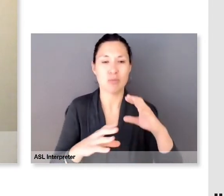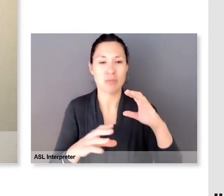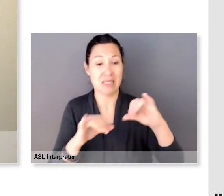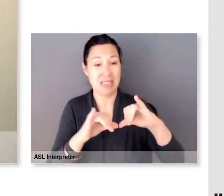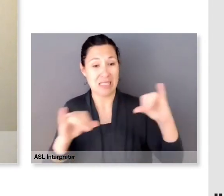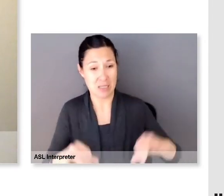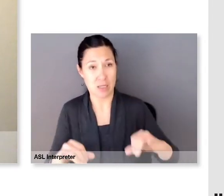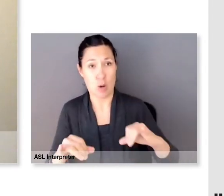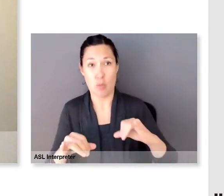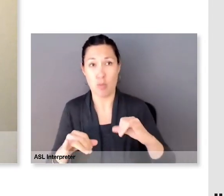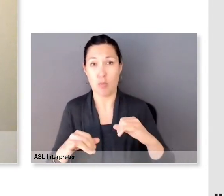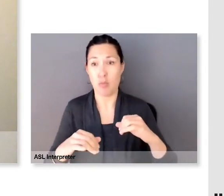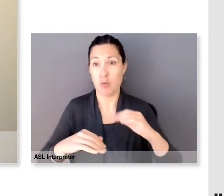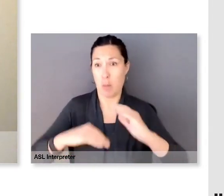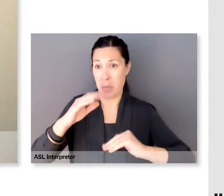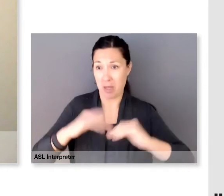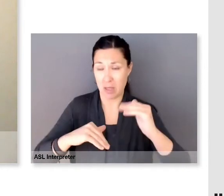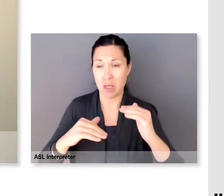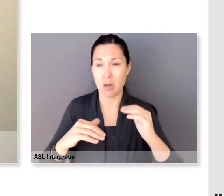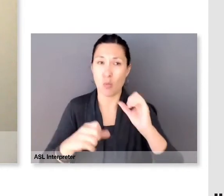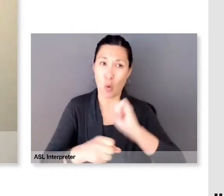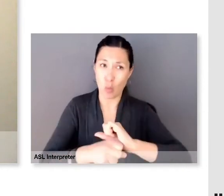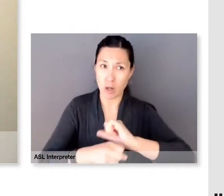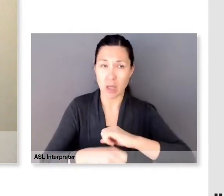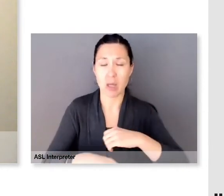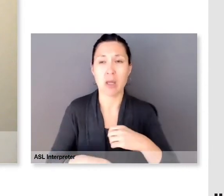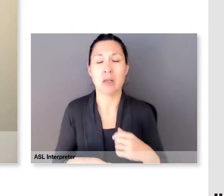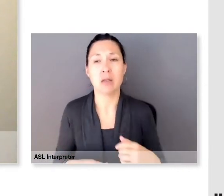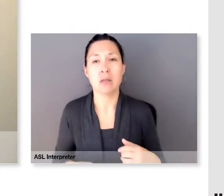working in. And so I think